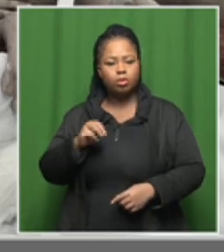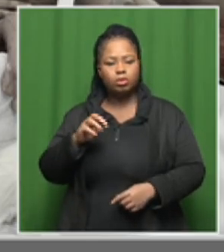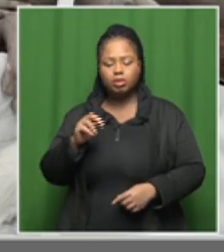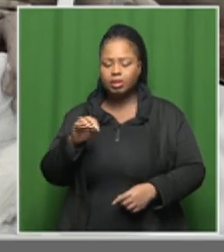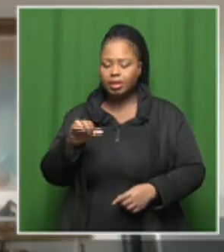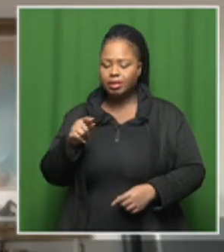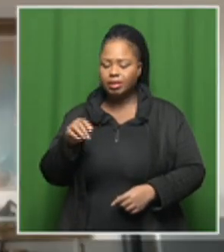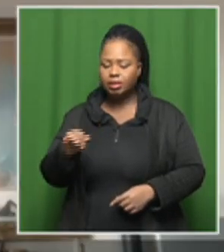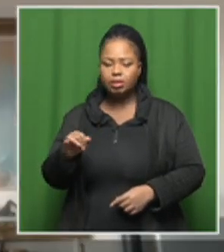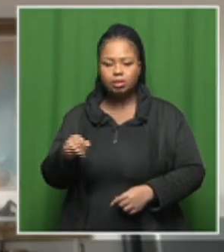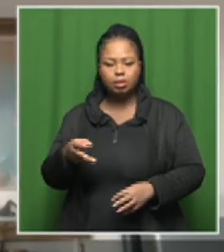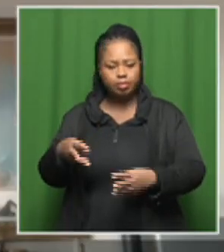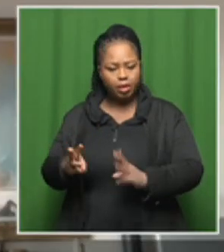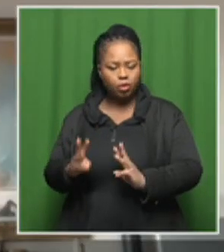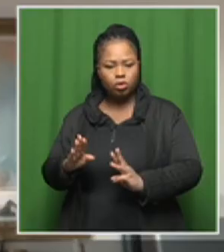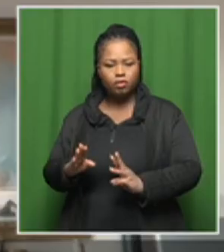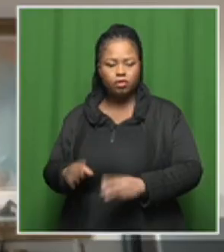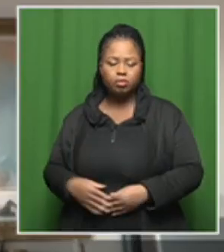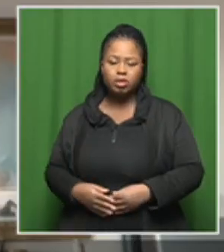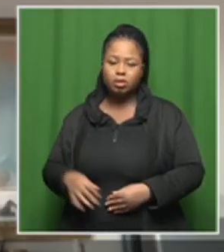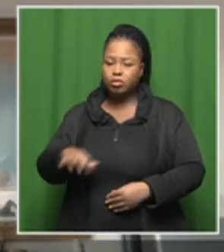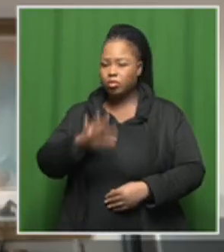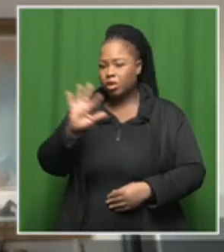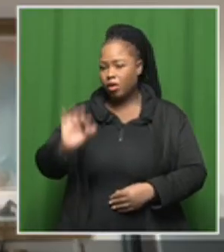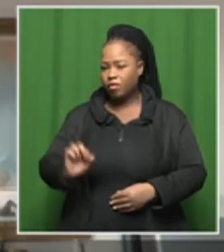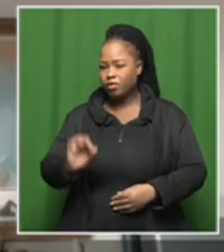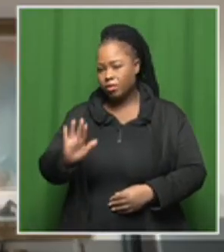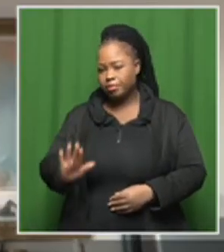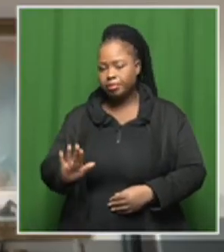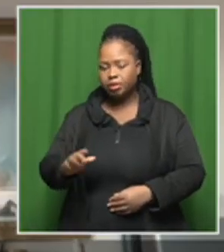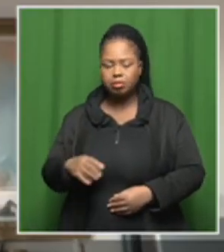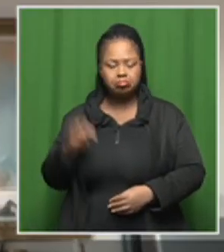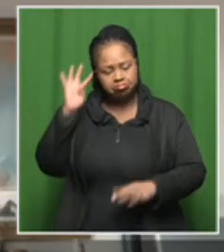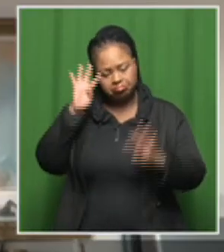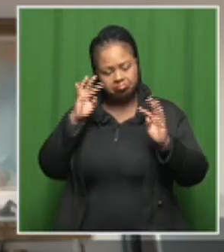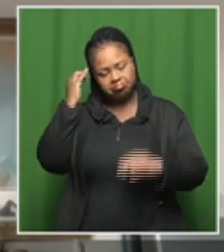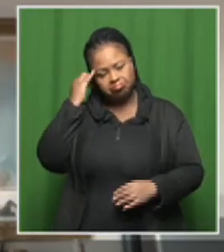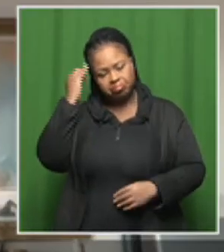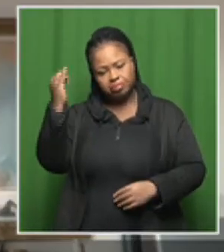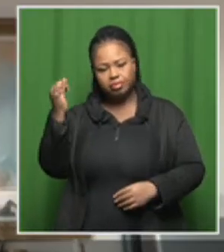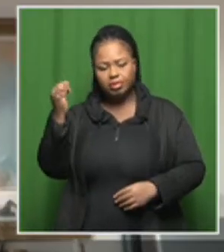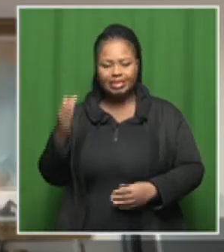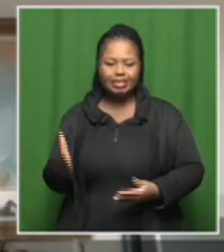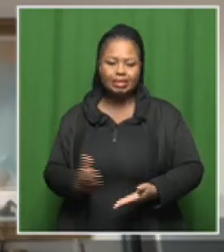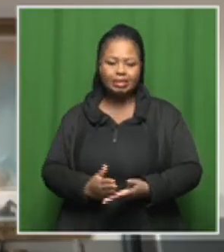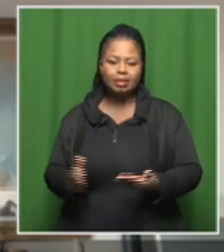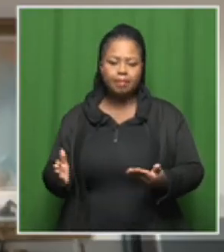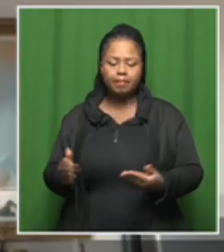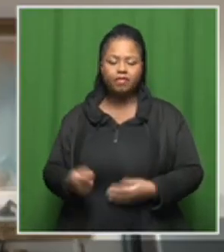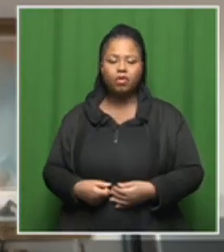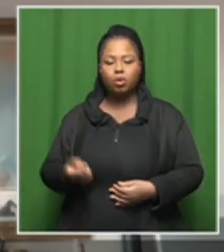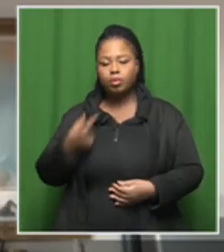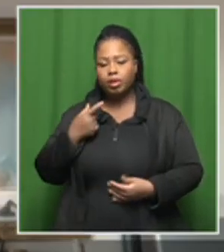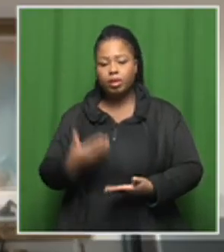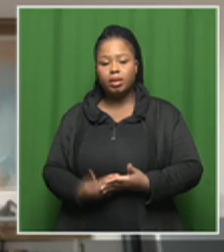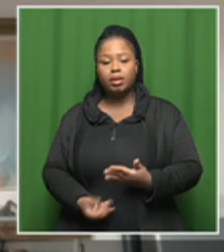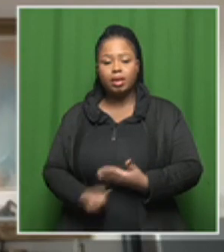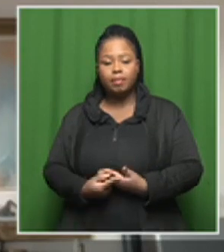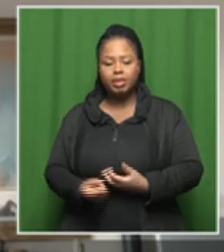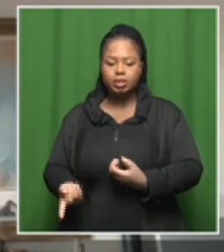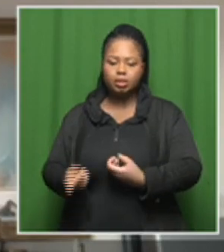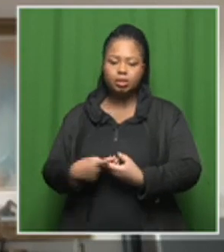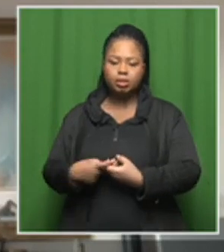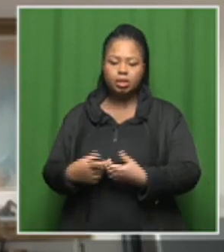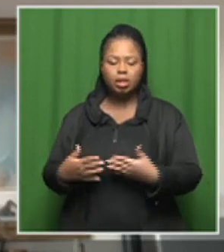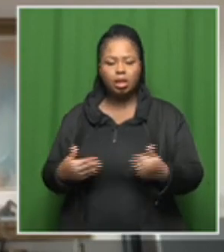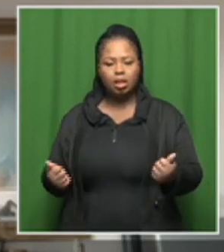orthopedic surgeons. And out of Africa stemmed this innovation where some parts of the treatment could be done by affiliated health workers